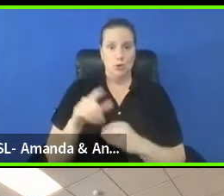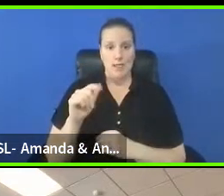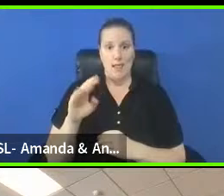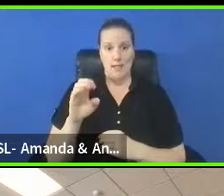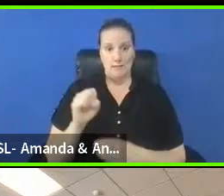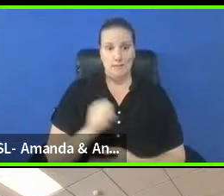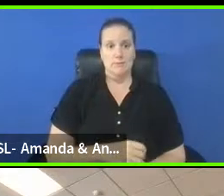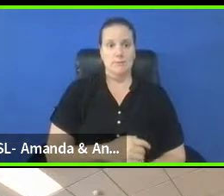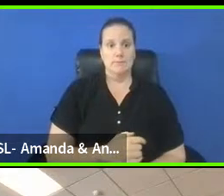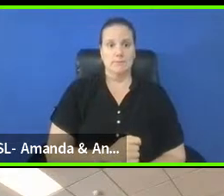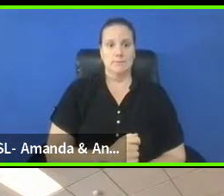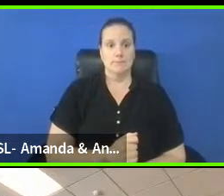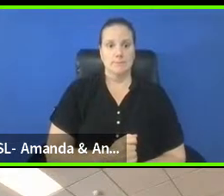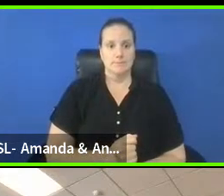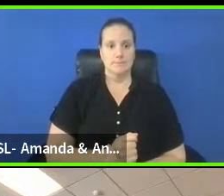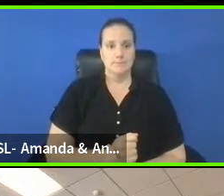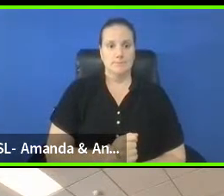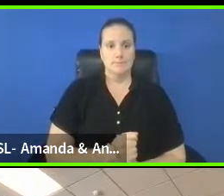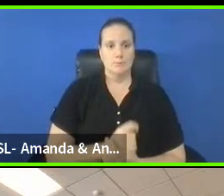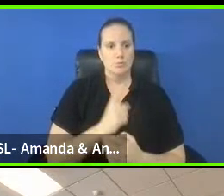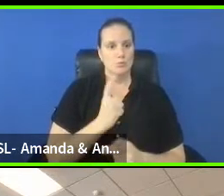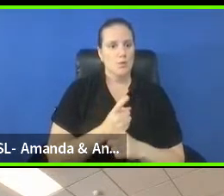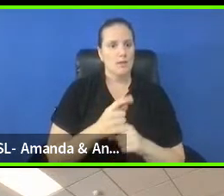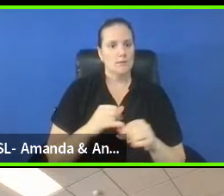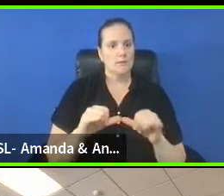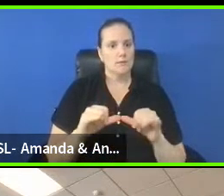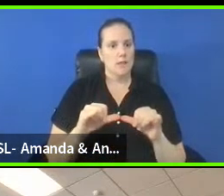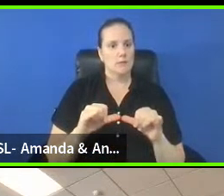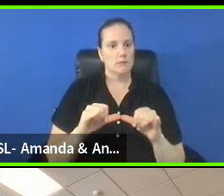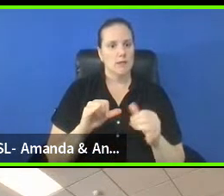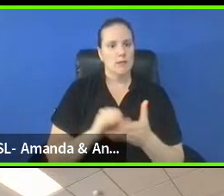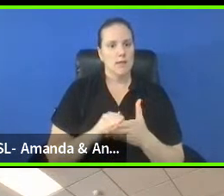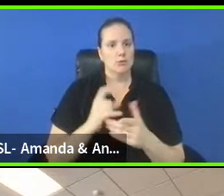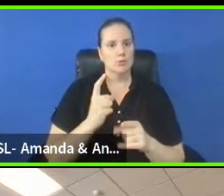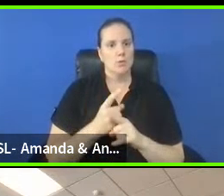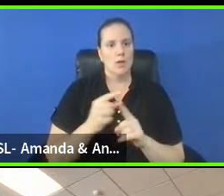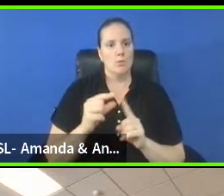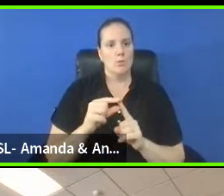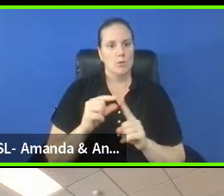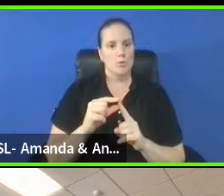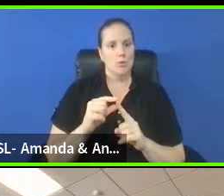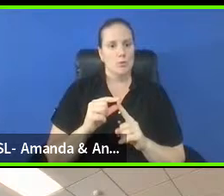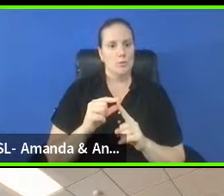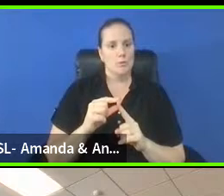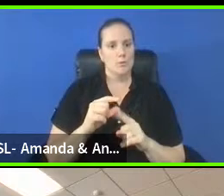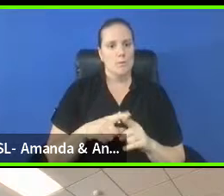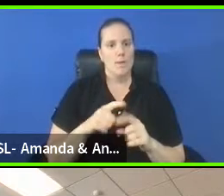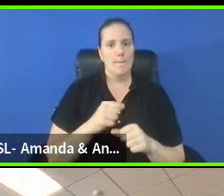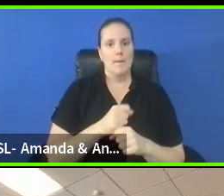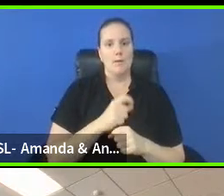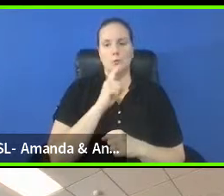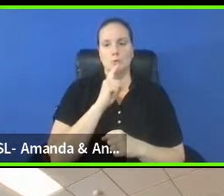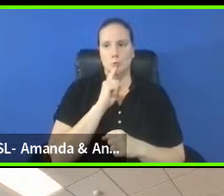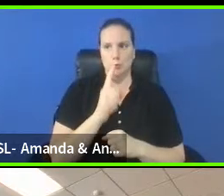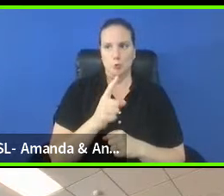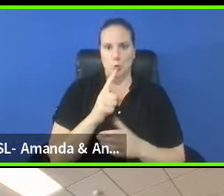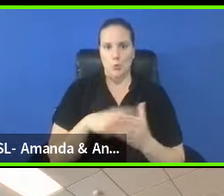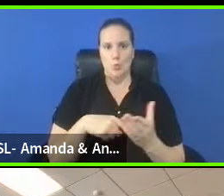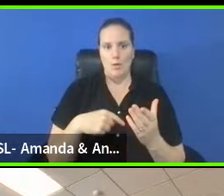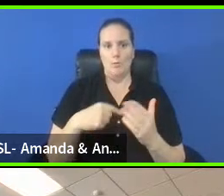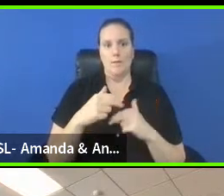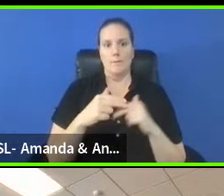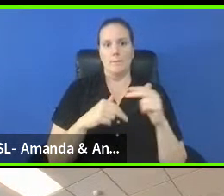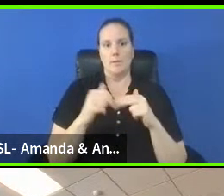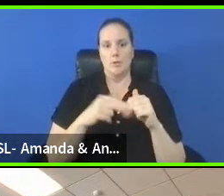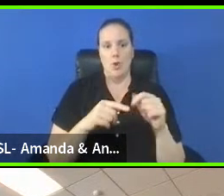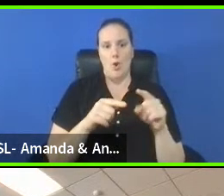So right sizing is the right term, but making sure that what we build